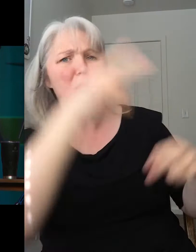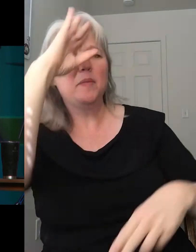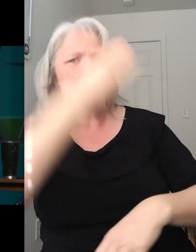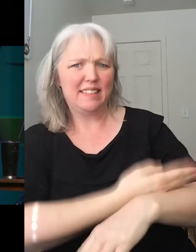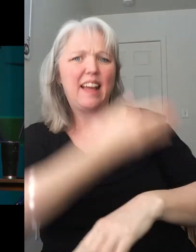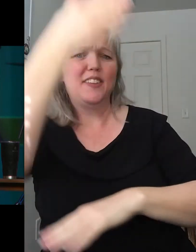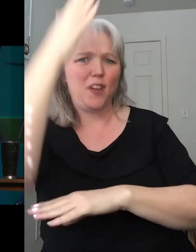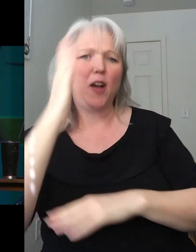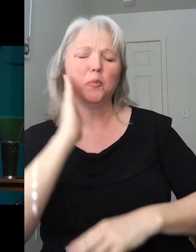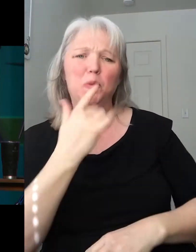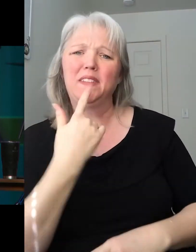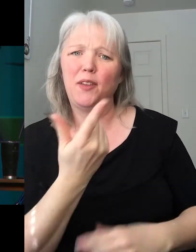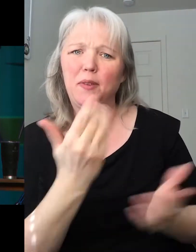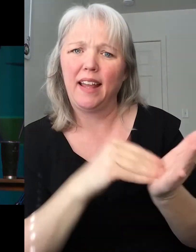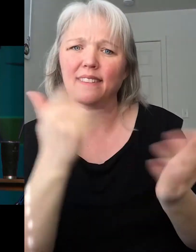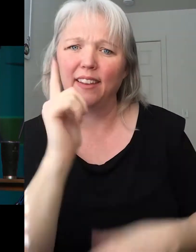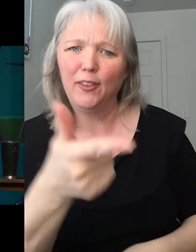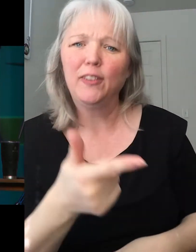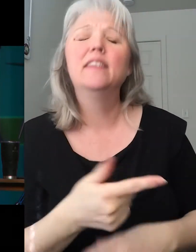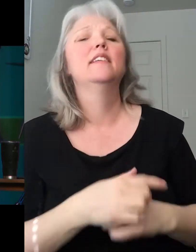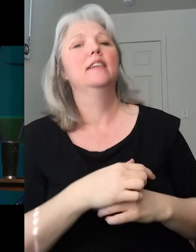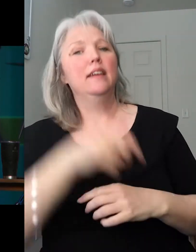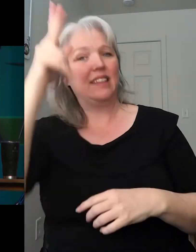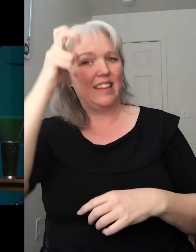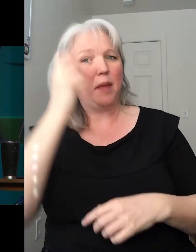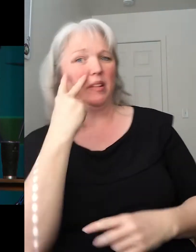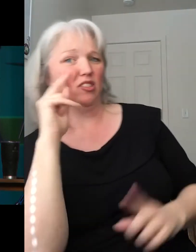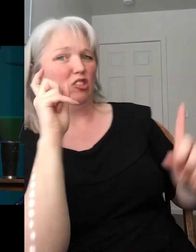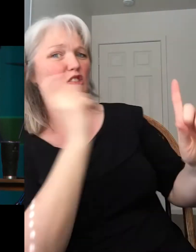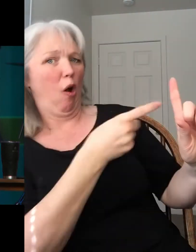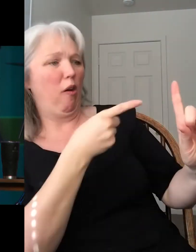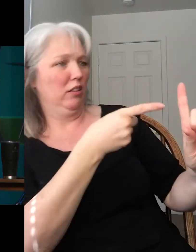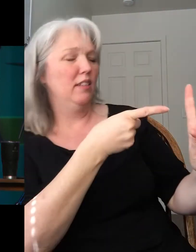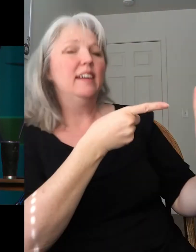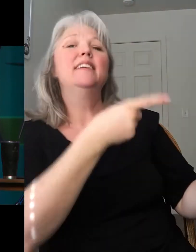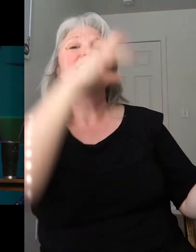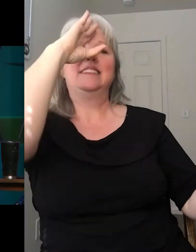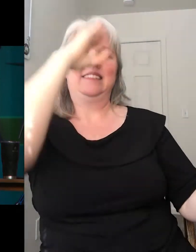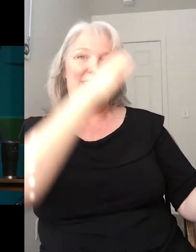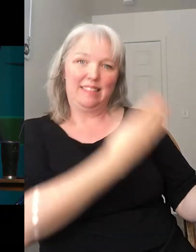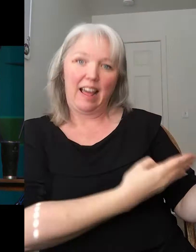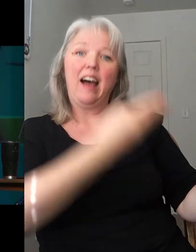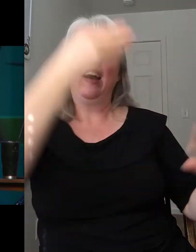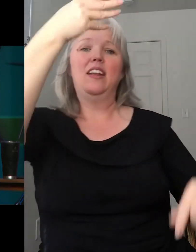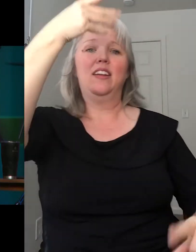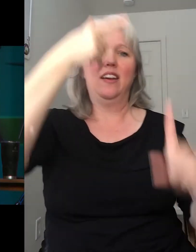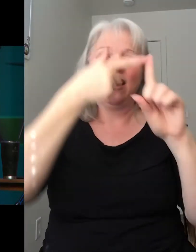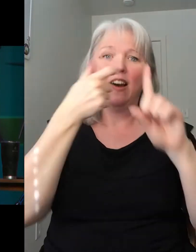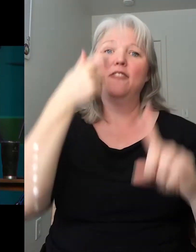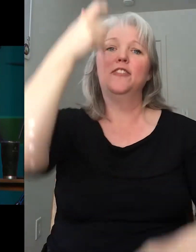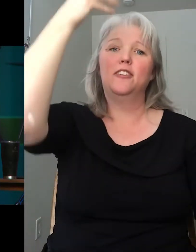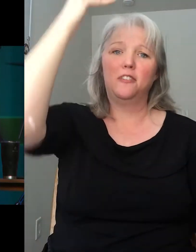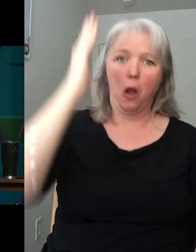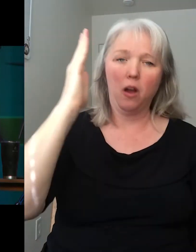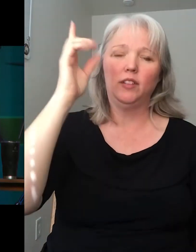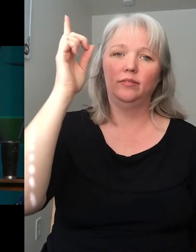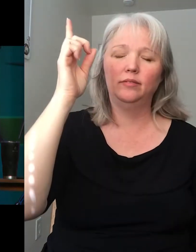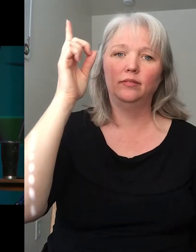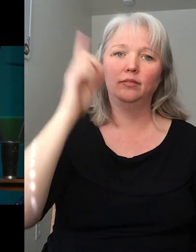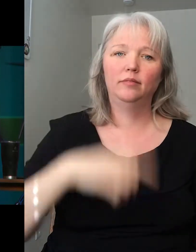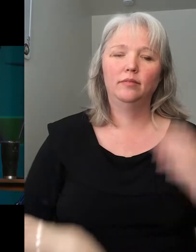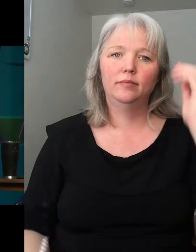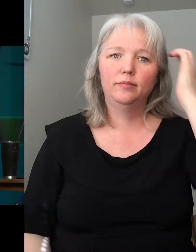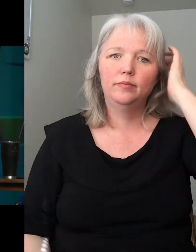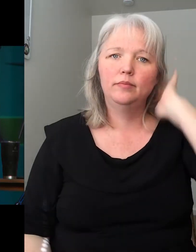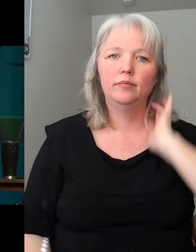I'm going to say this again later. They see him, this power recognizes him as the Son of